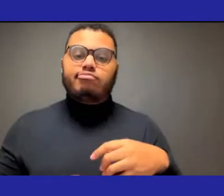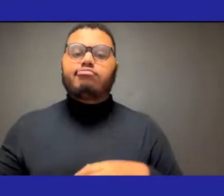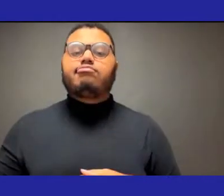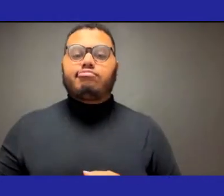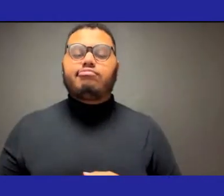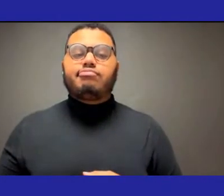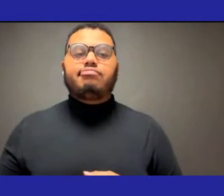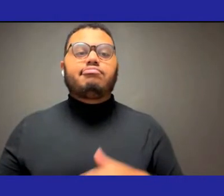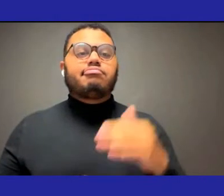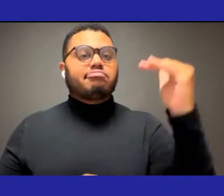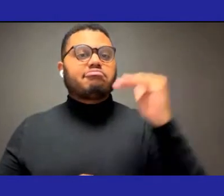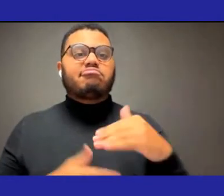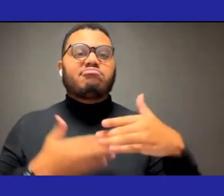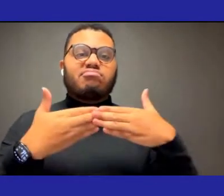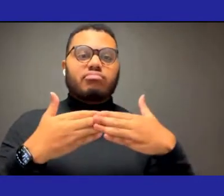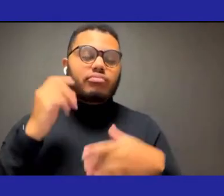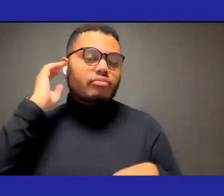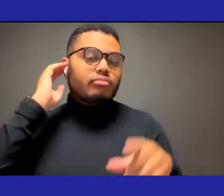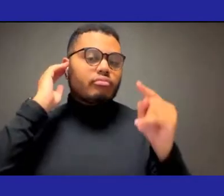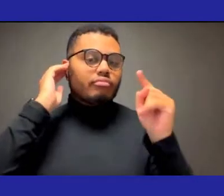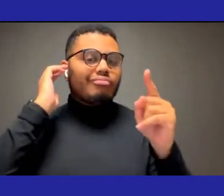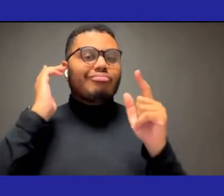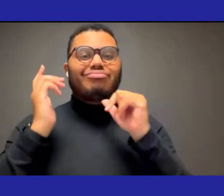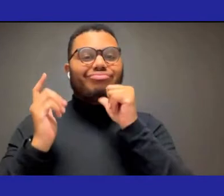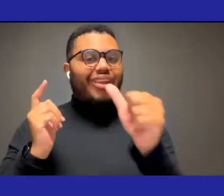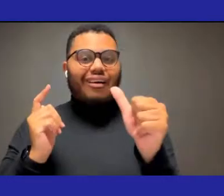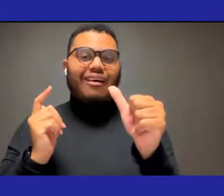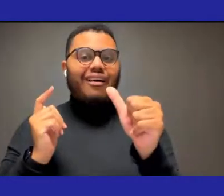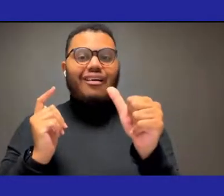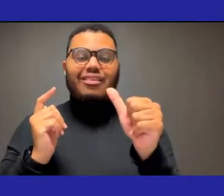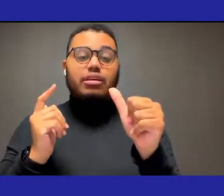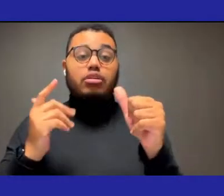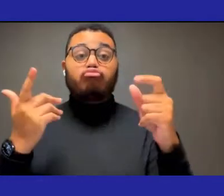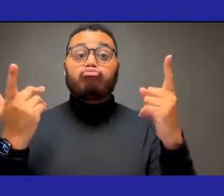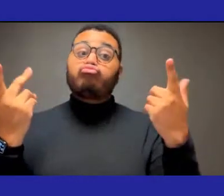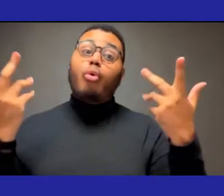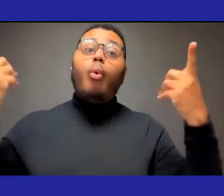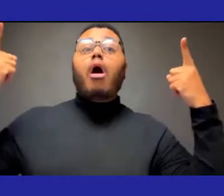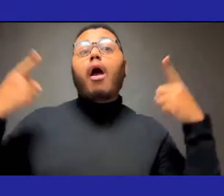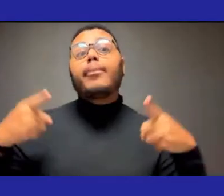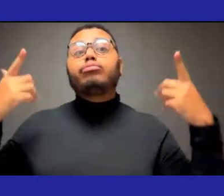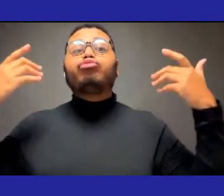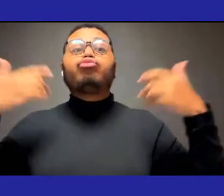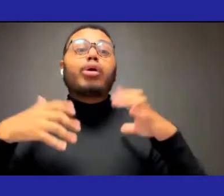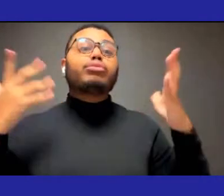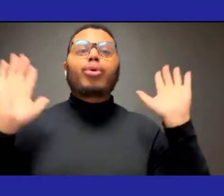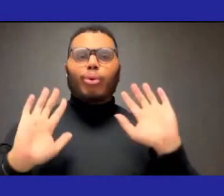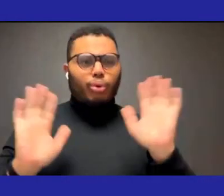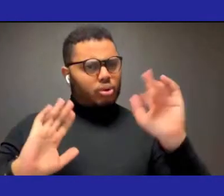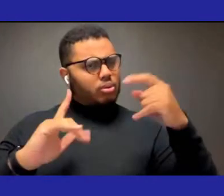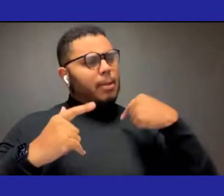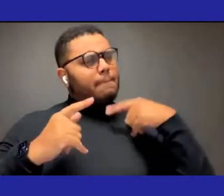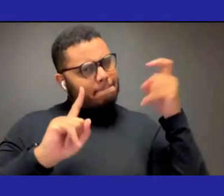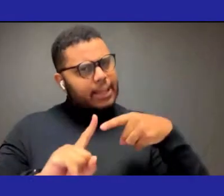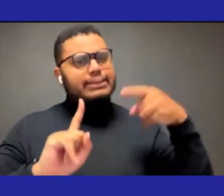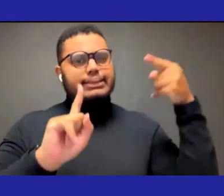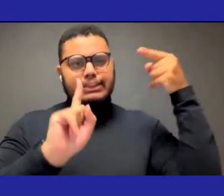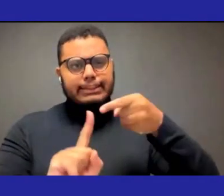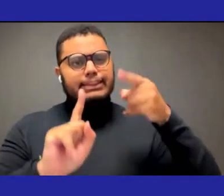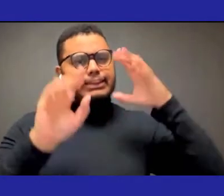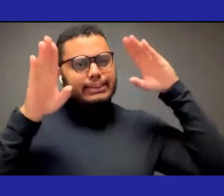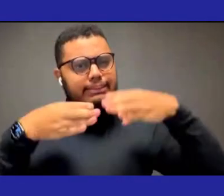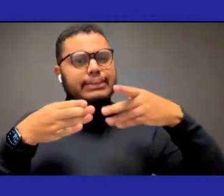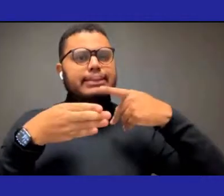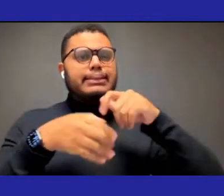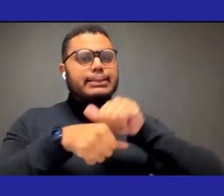slide, please. So this doesn't come by chance. It requires a lot of performance improvement strategies, working closely